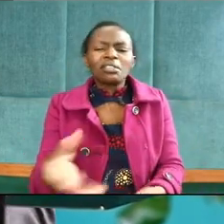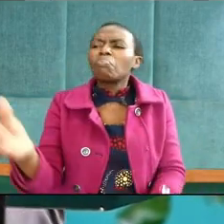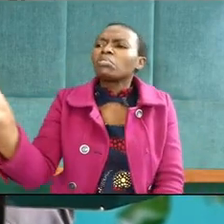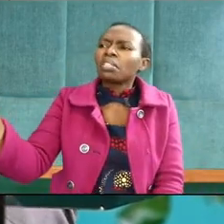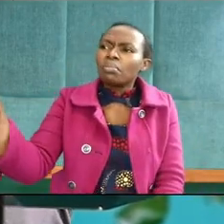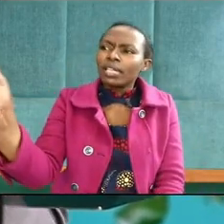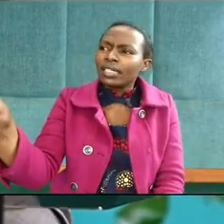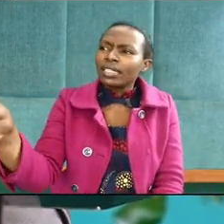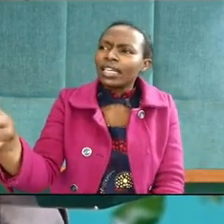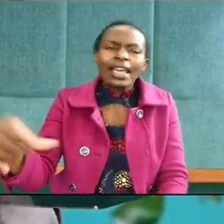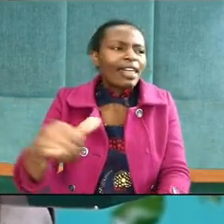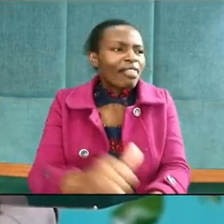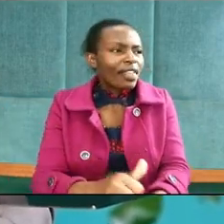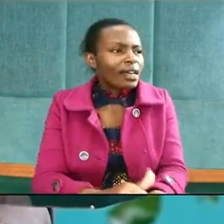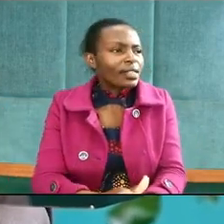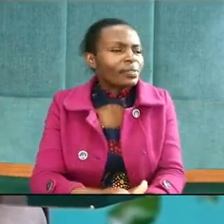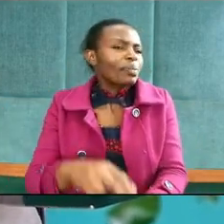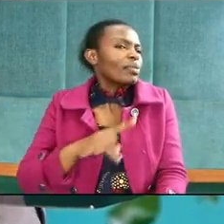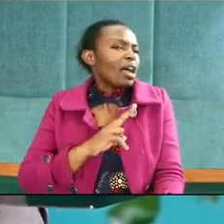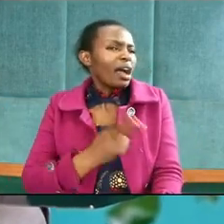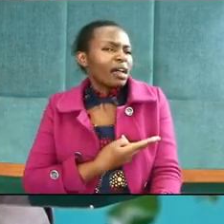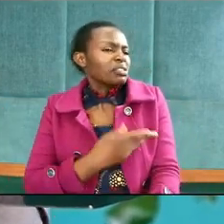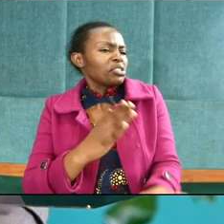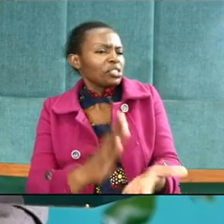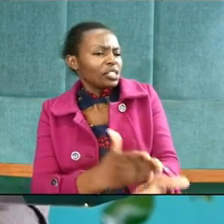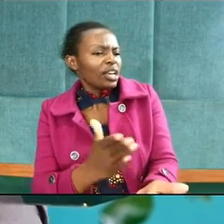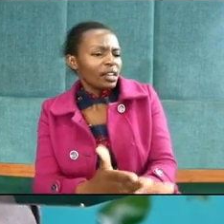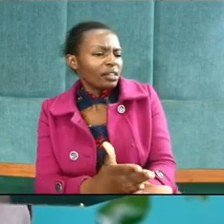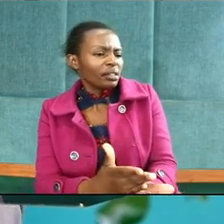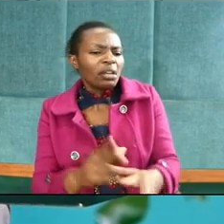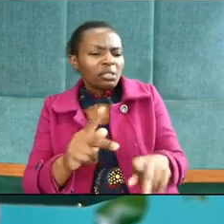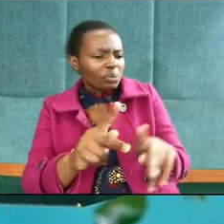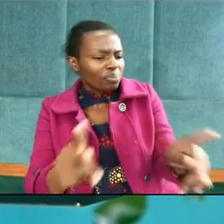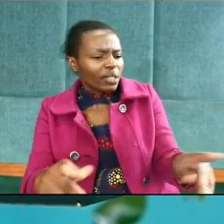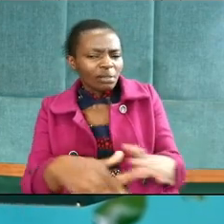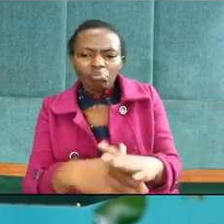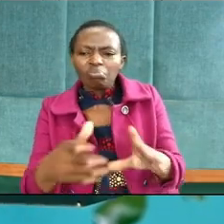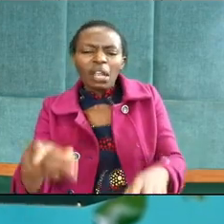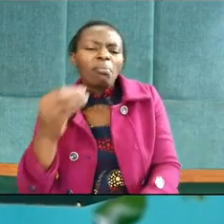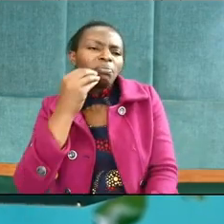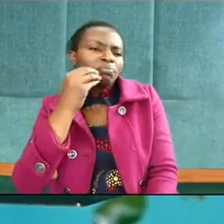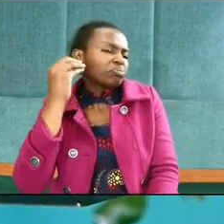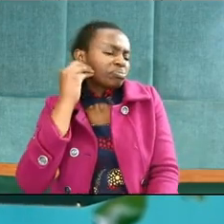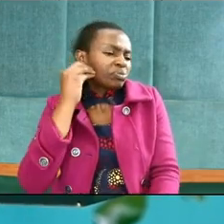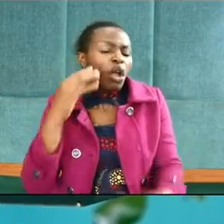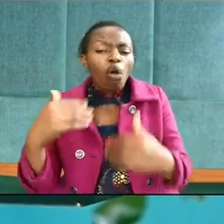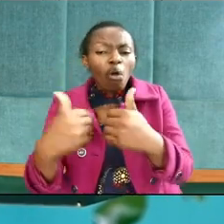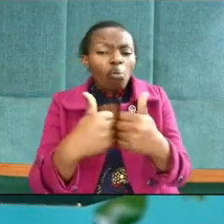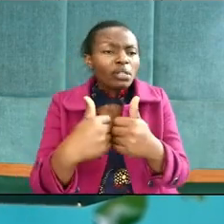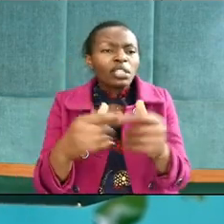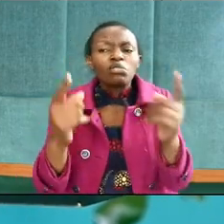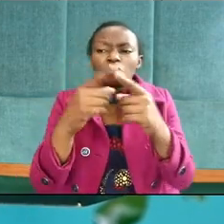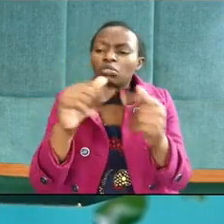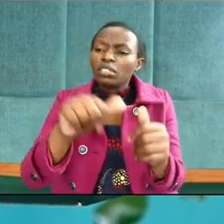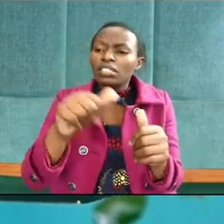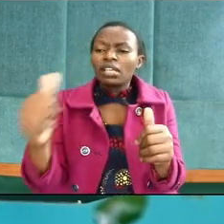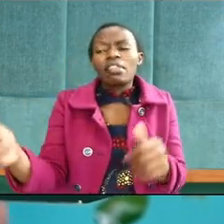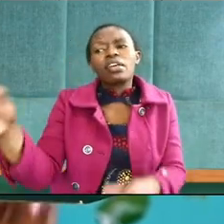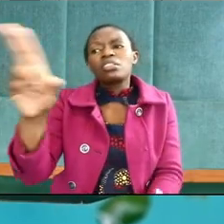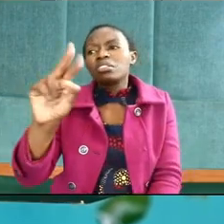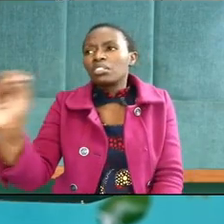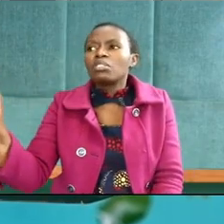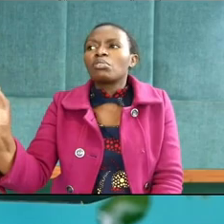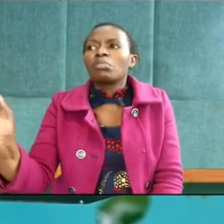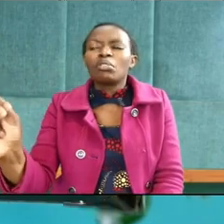possibility that we are just sharing space and we are not committed to each other. In